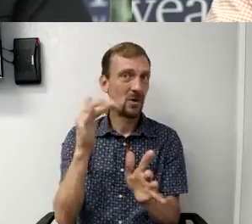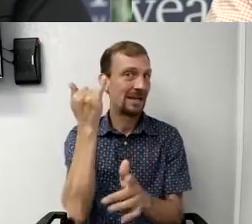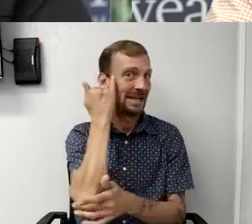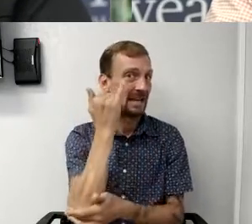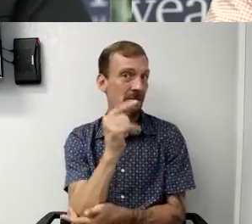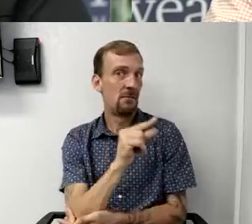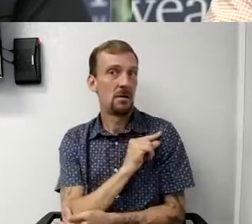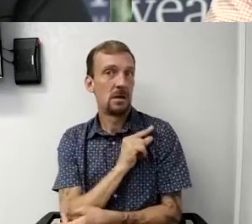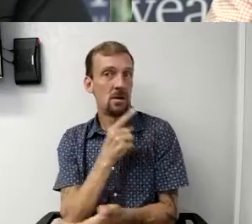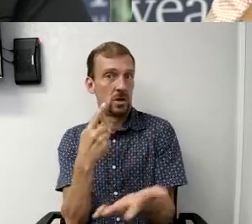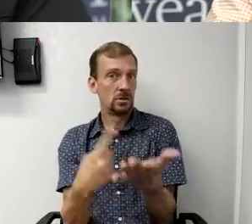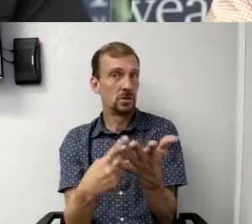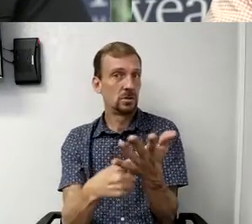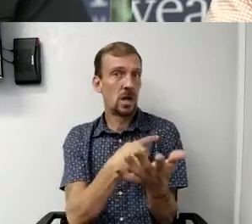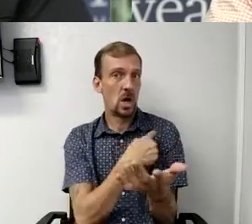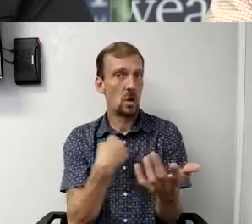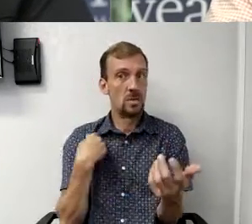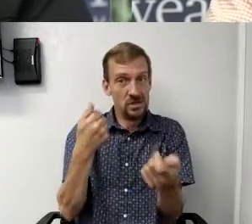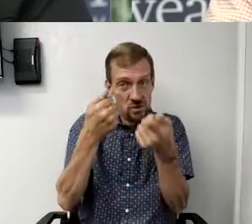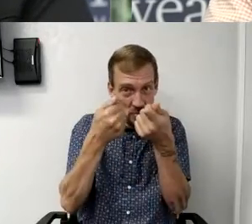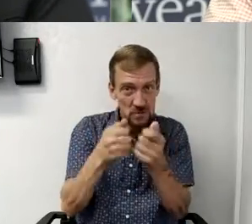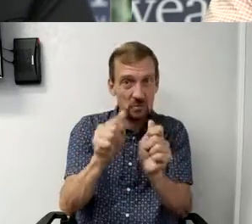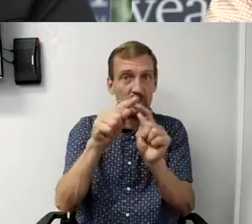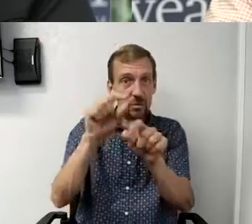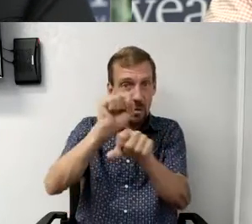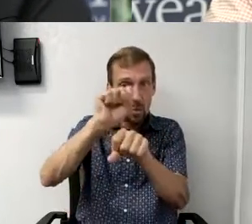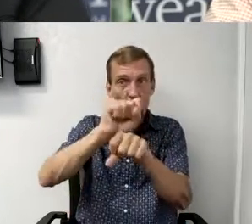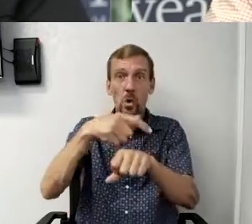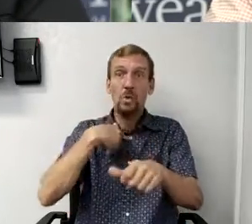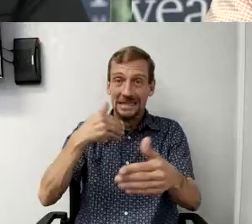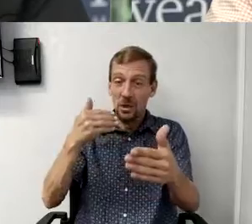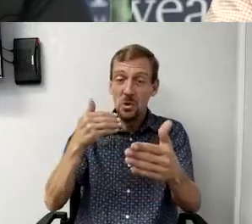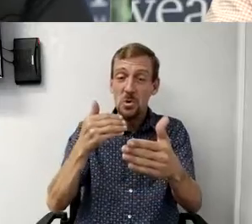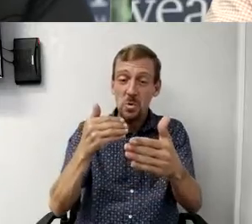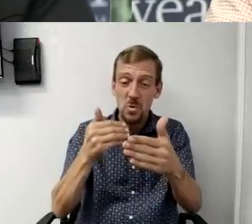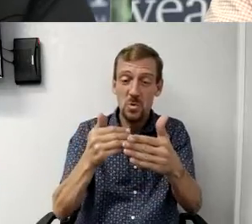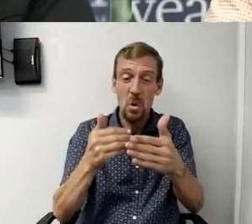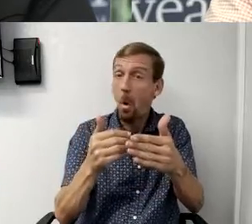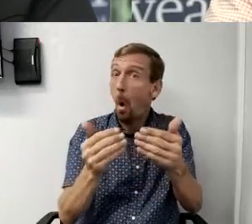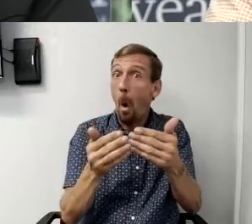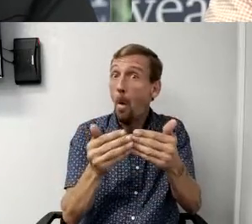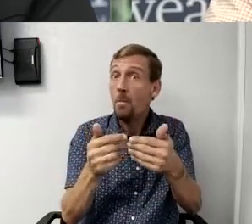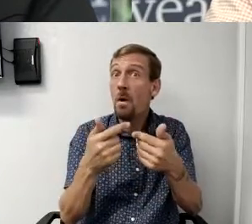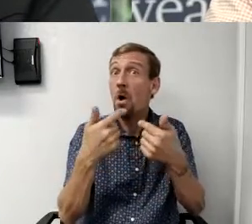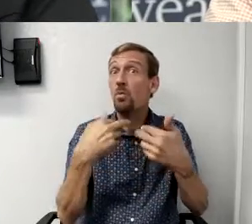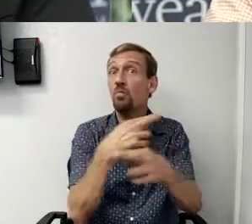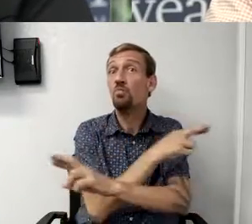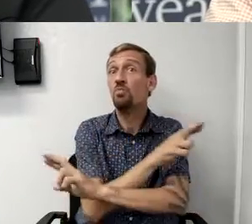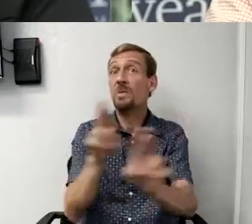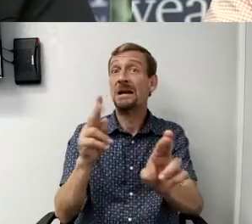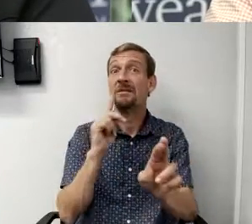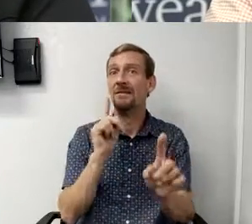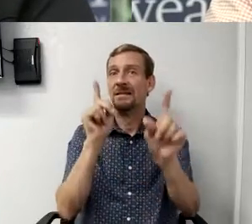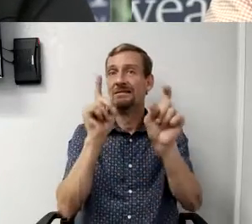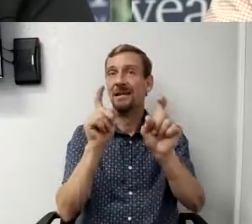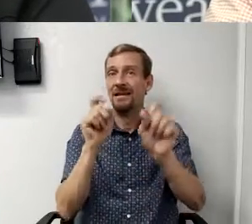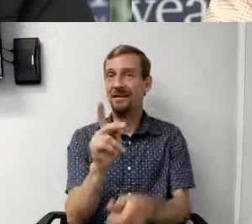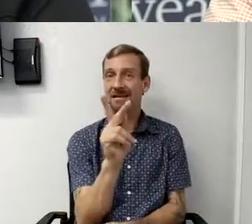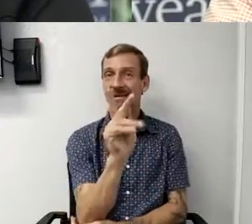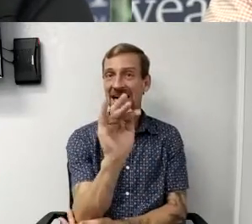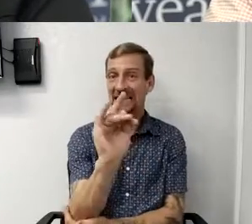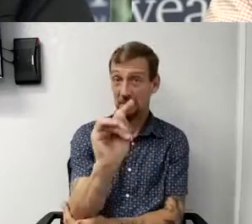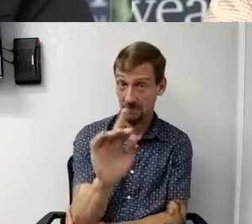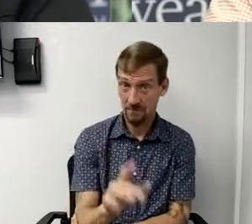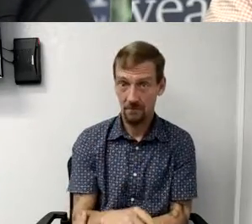little bit about the work we're trying to do, and we're getting closer. We just need to get access to the test kits, and then we'll be able to